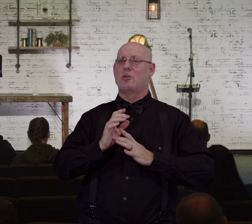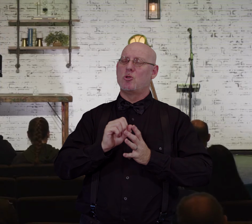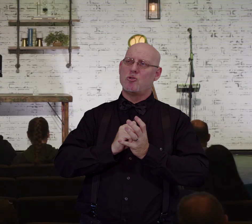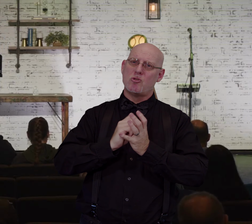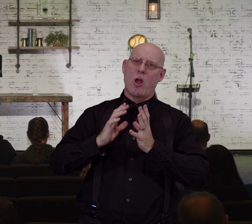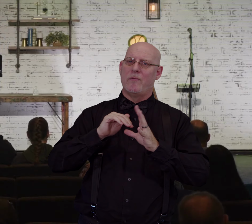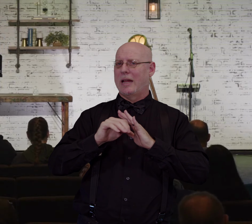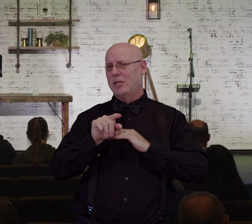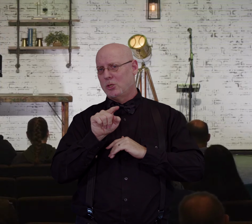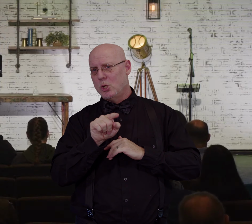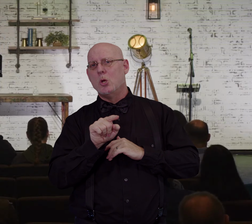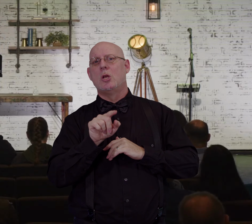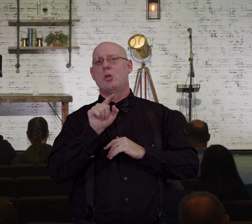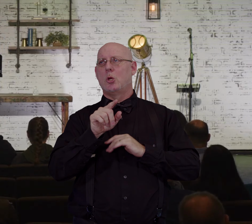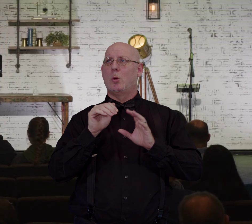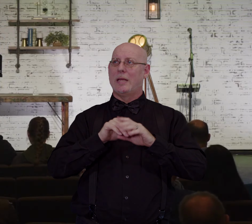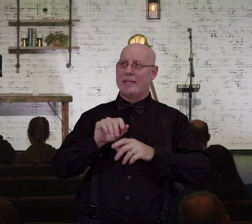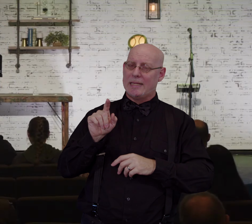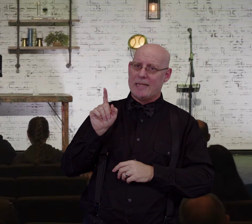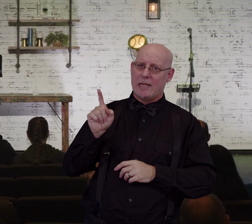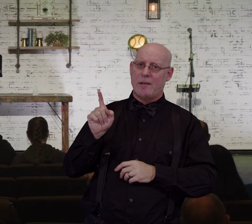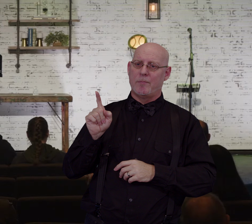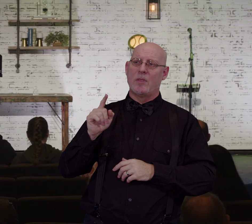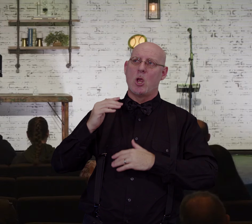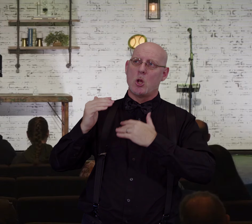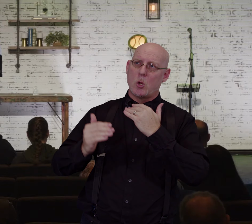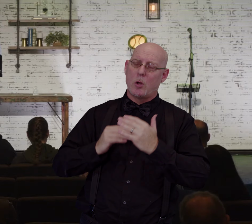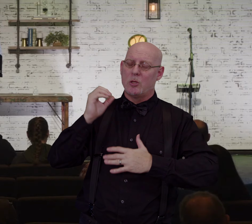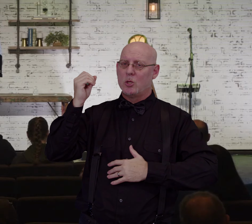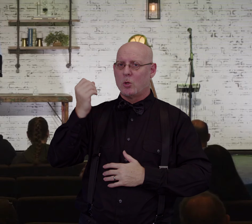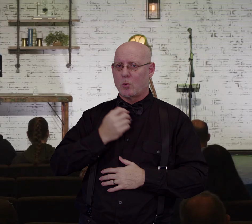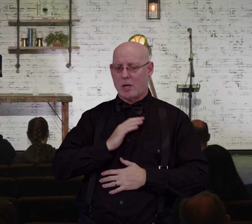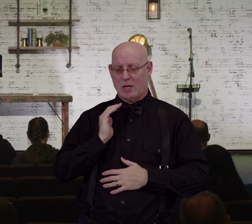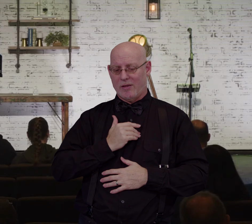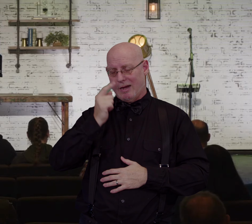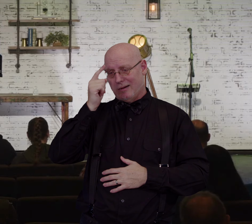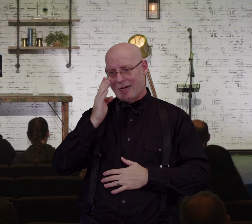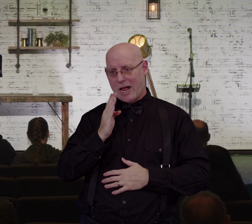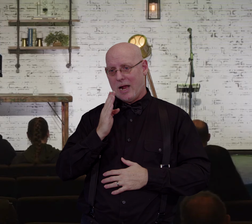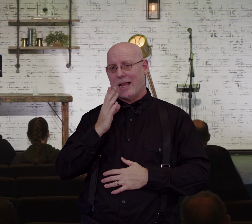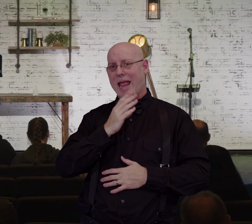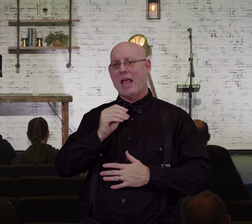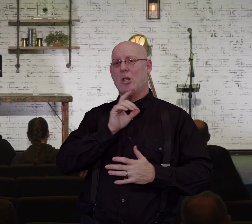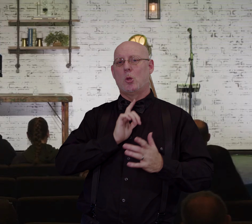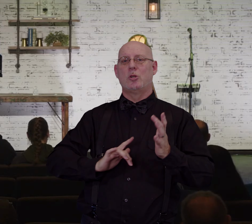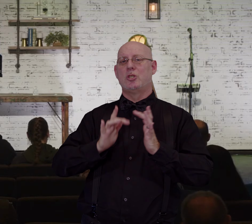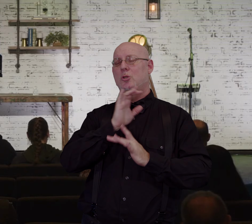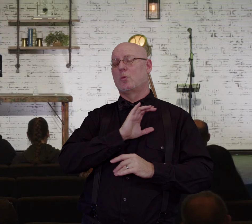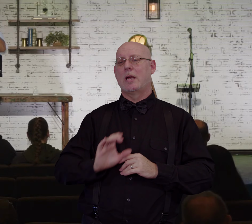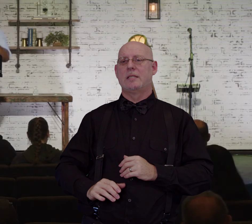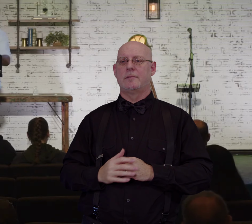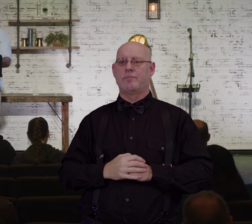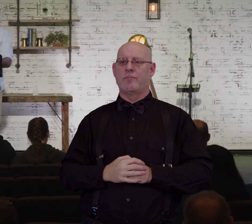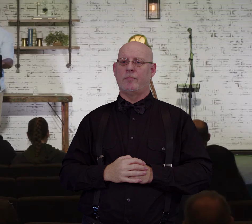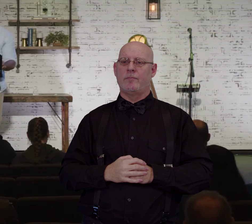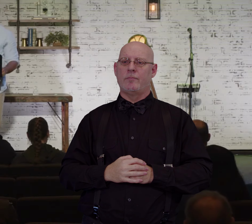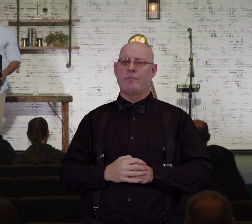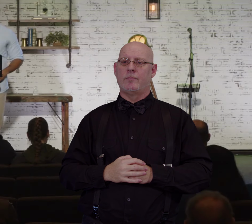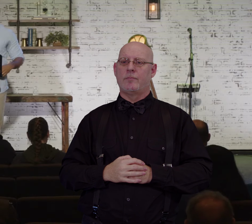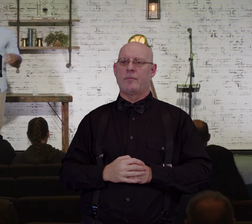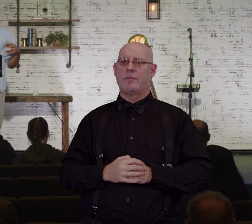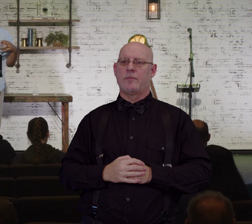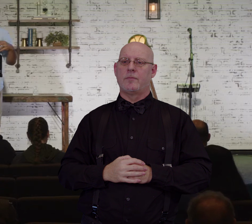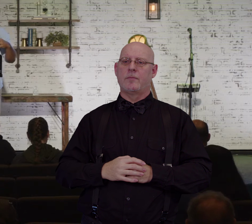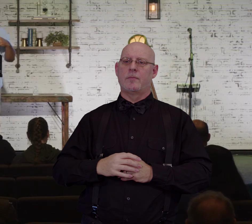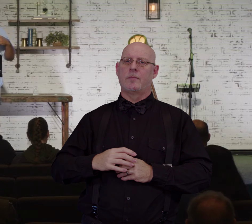be glorified in you and you in him, according to the grace of our God and the Lord Jesus Christ.